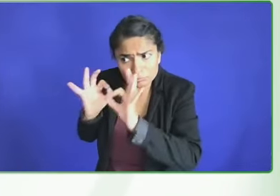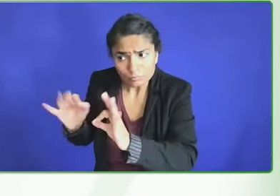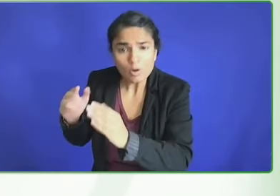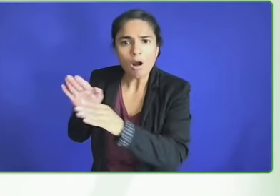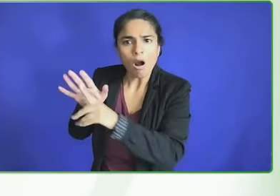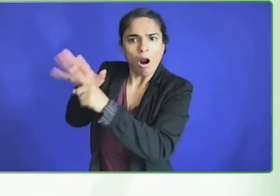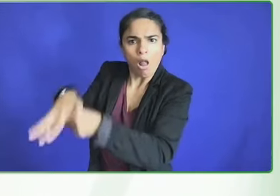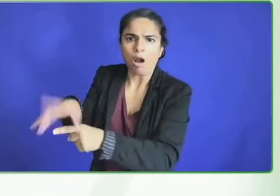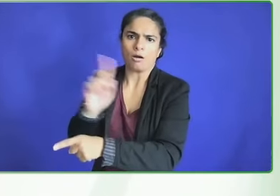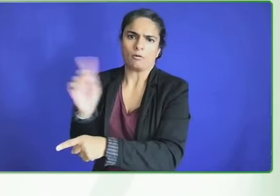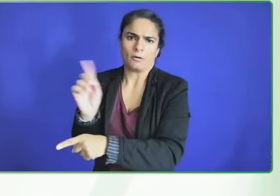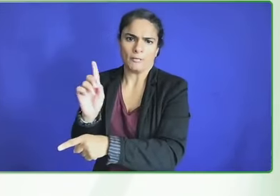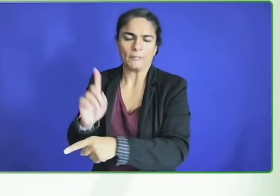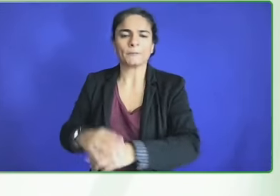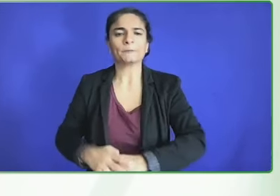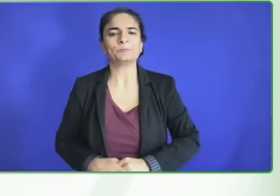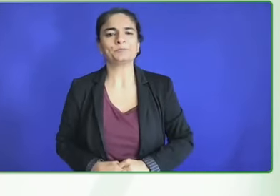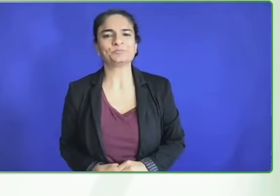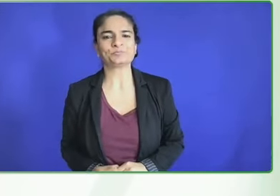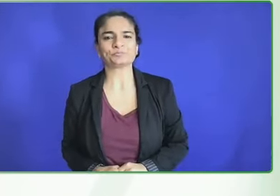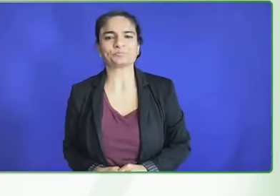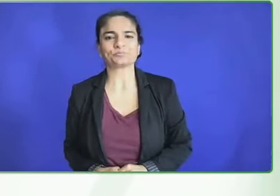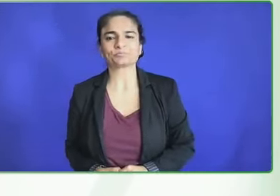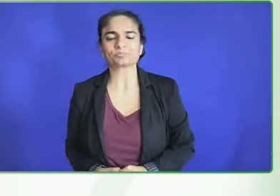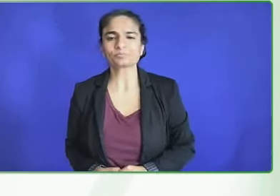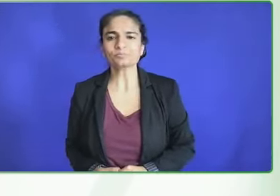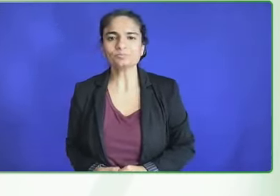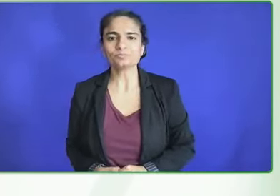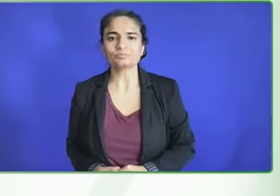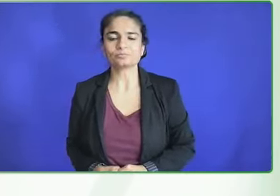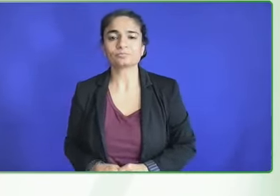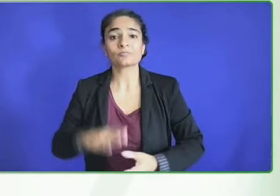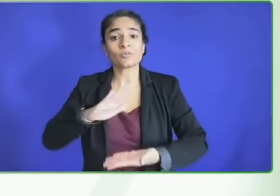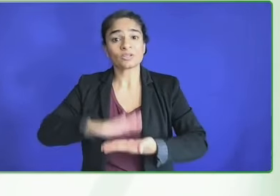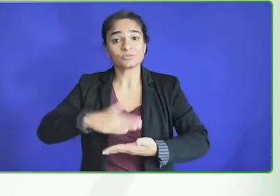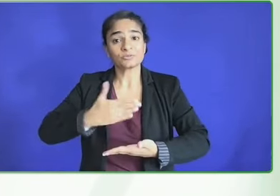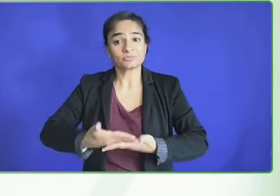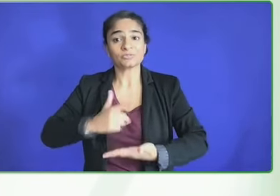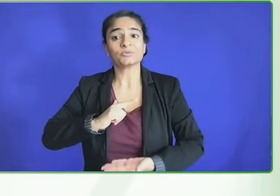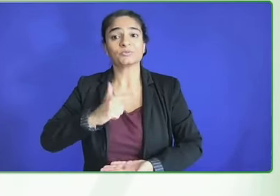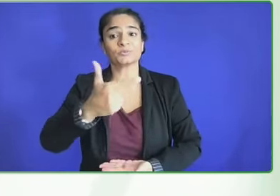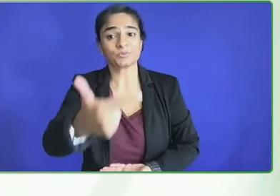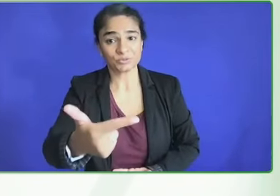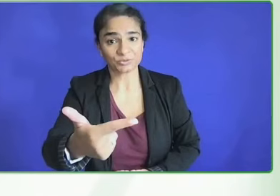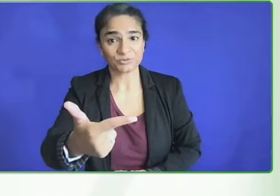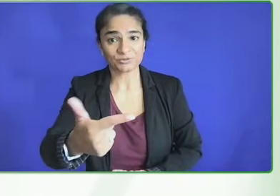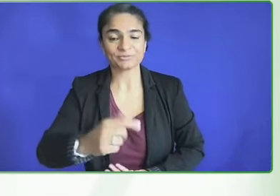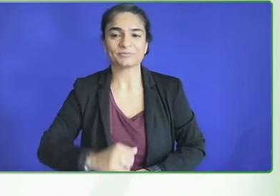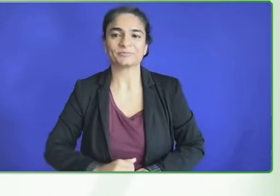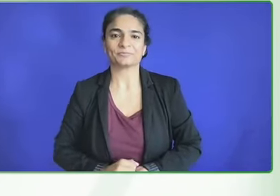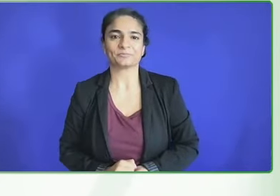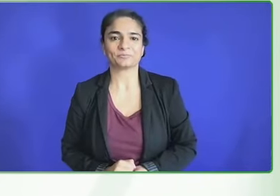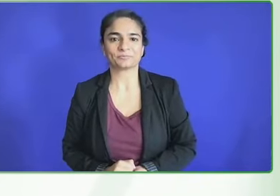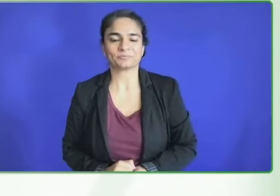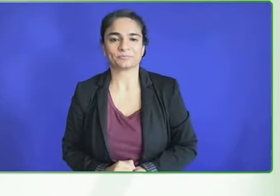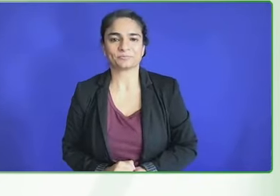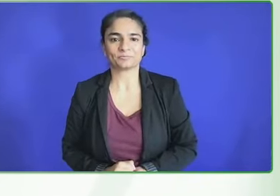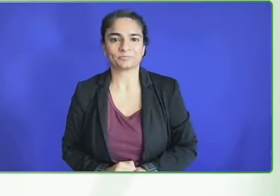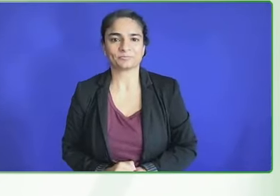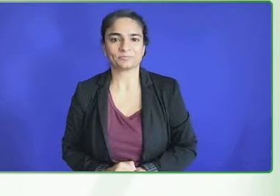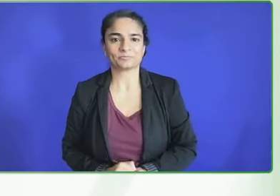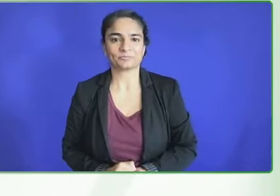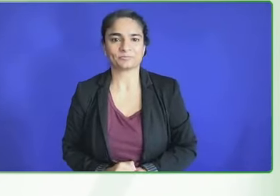The Assisted Decision Making Capacity Act 2015 has yet to be commenced. However, the full commencement of this legislation